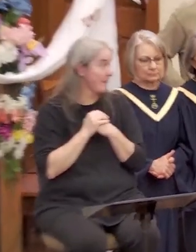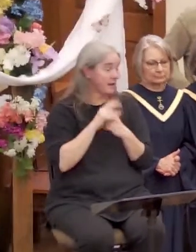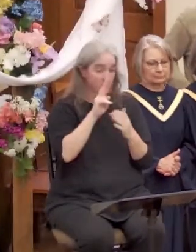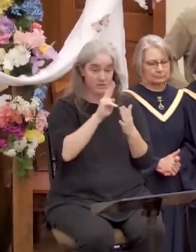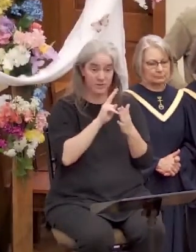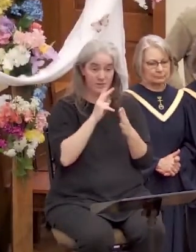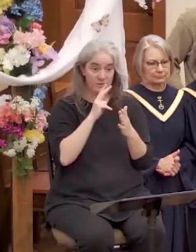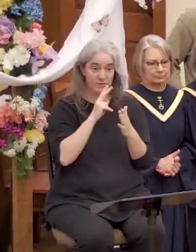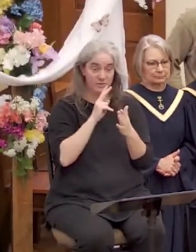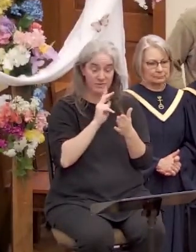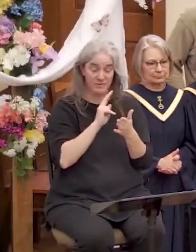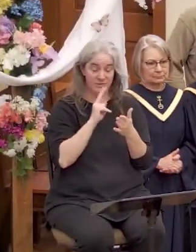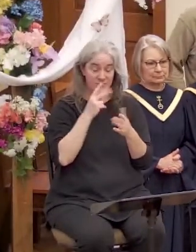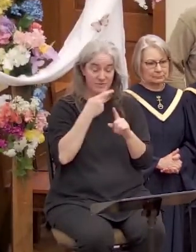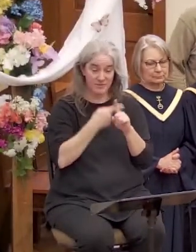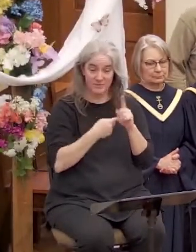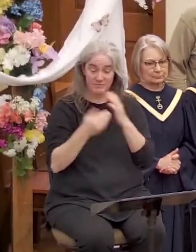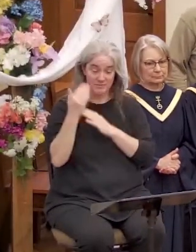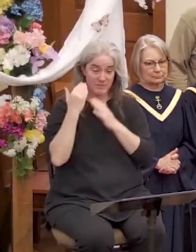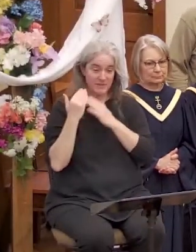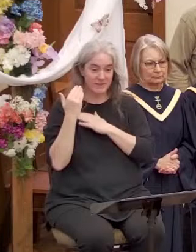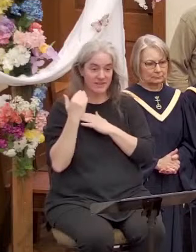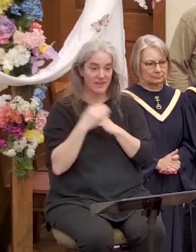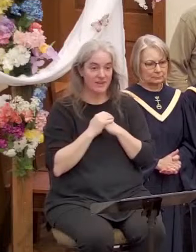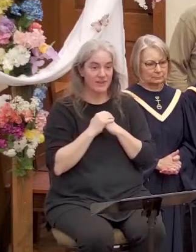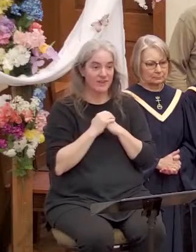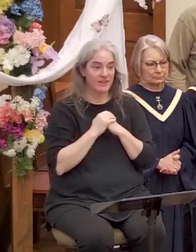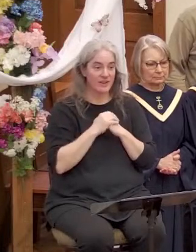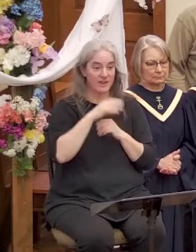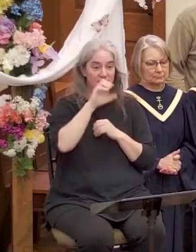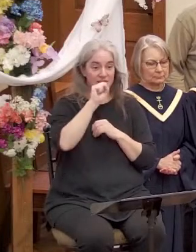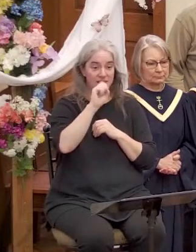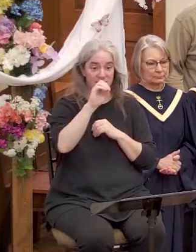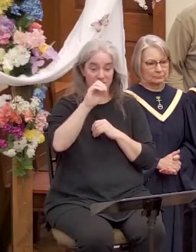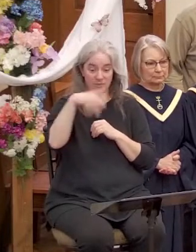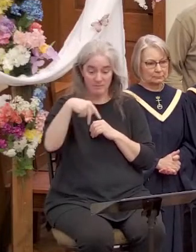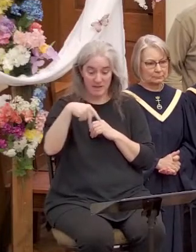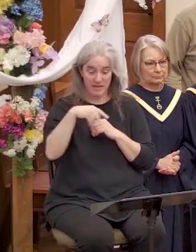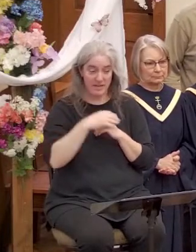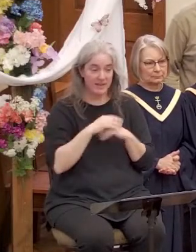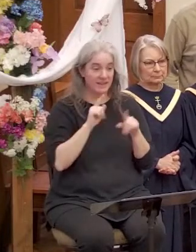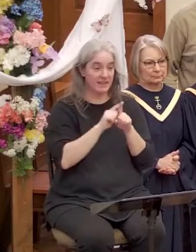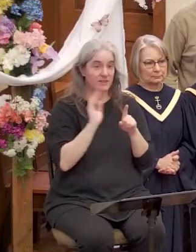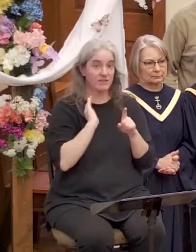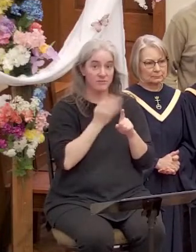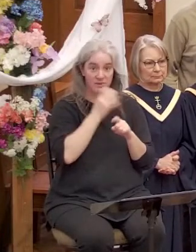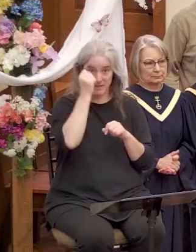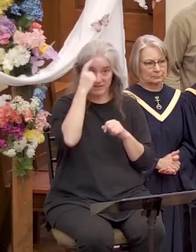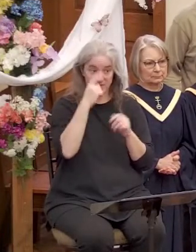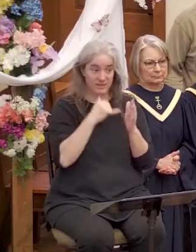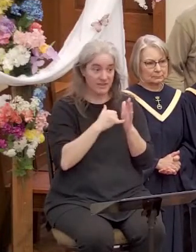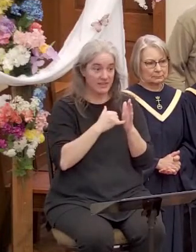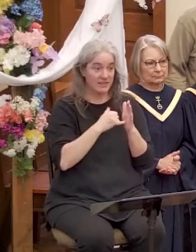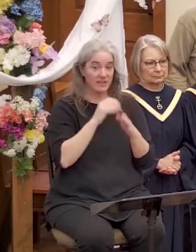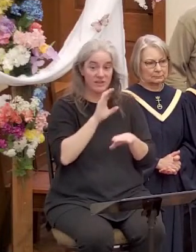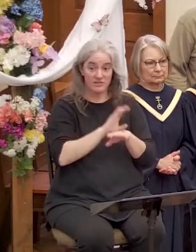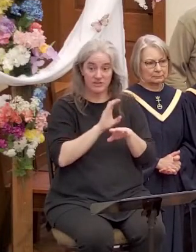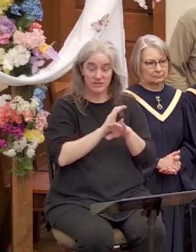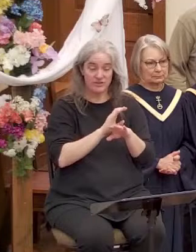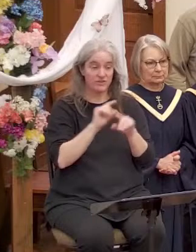2 months ago. Now, the standard operating procedure, as we understand it, is that church councils meet